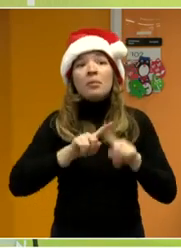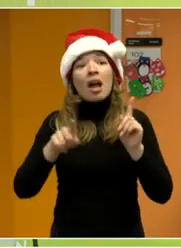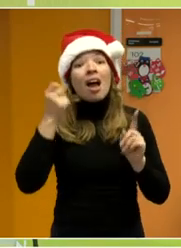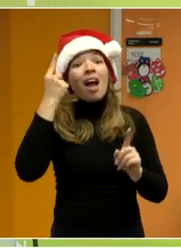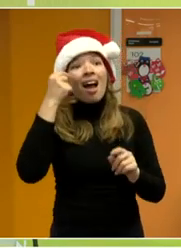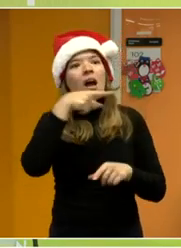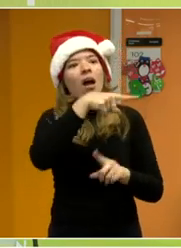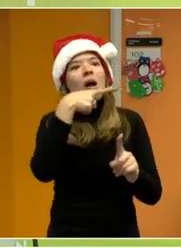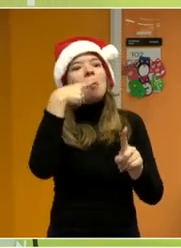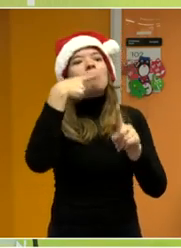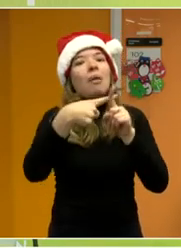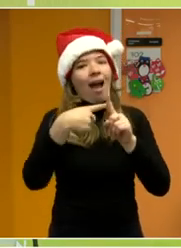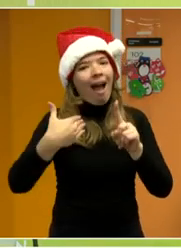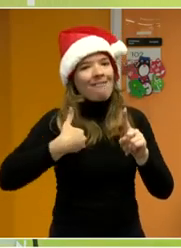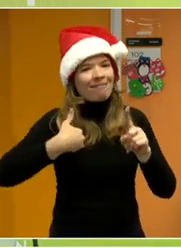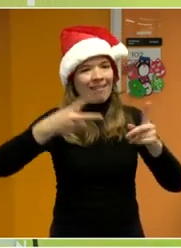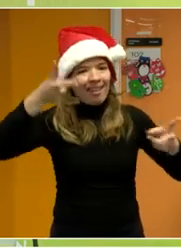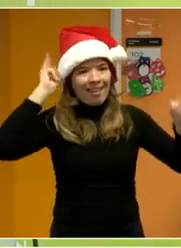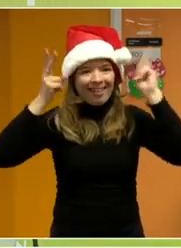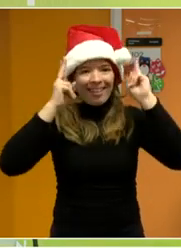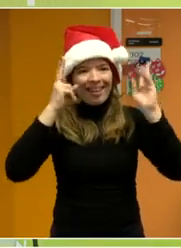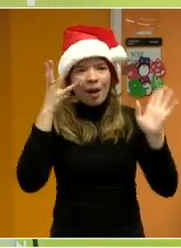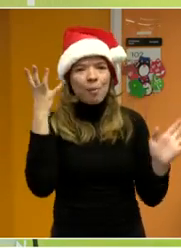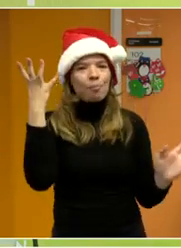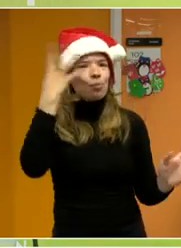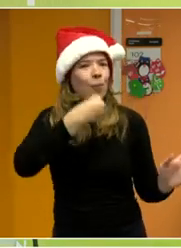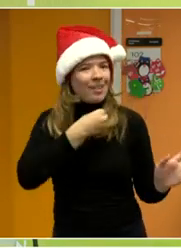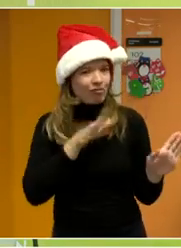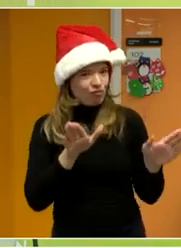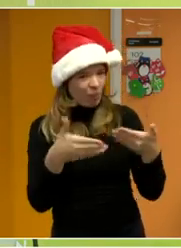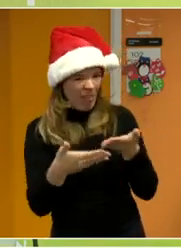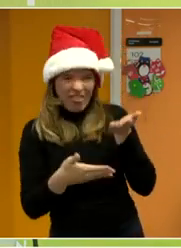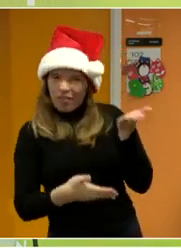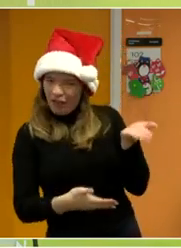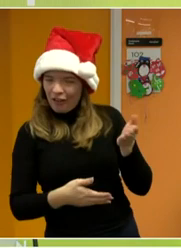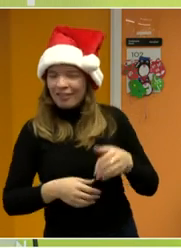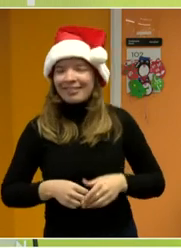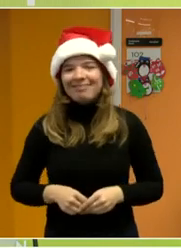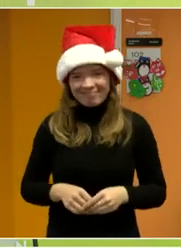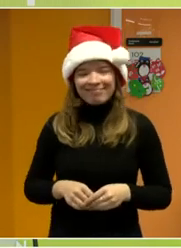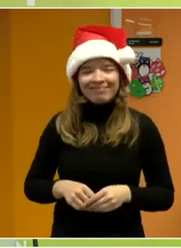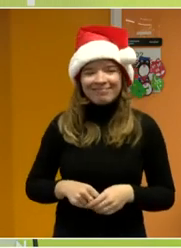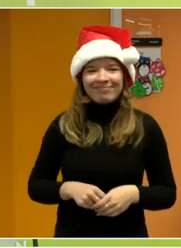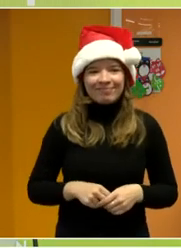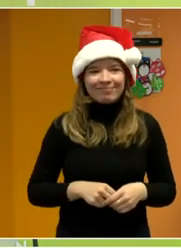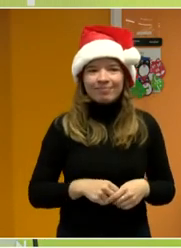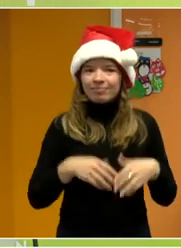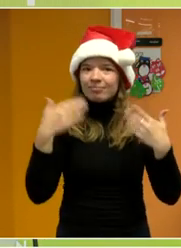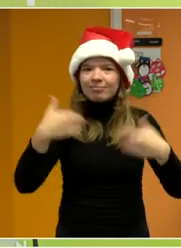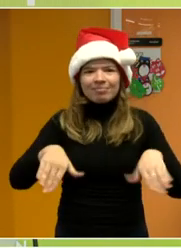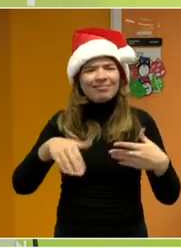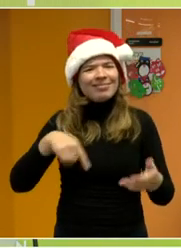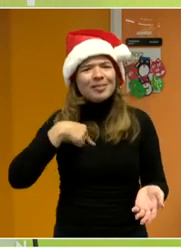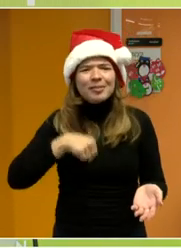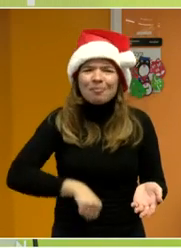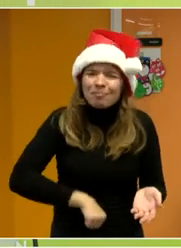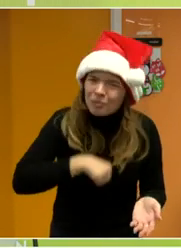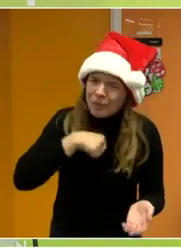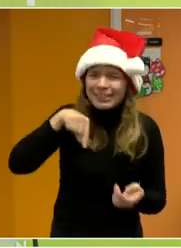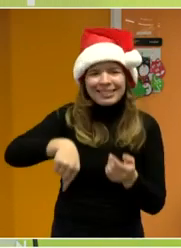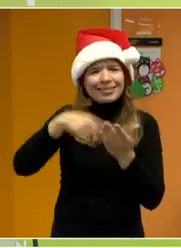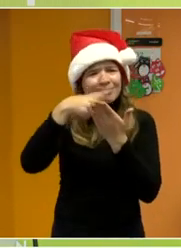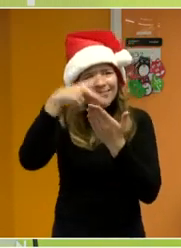space. We're super proud that our achievement centers have such great programs for young people after